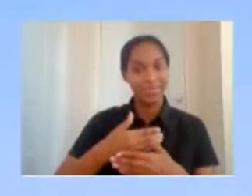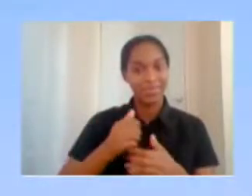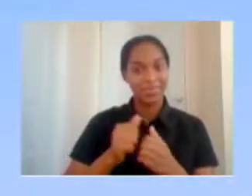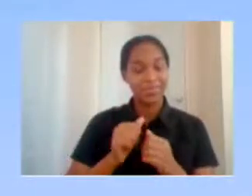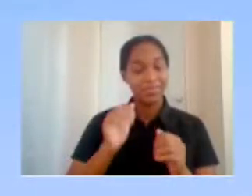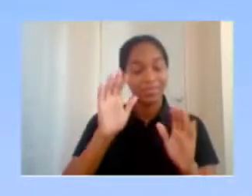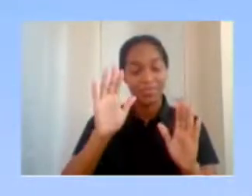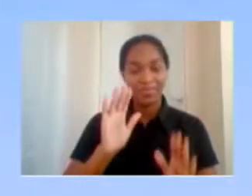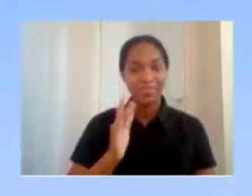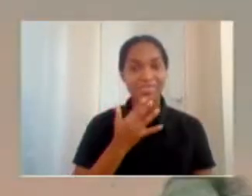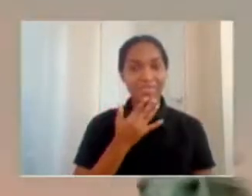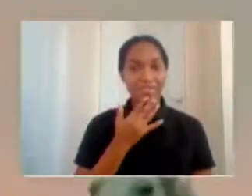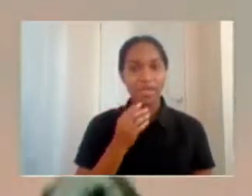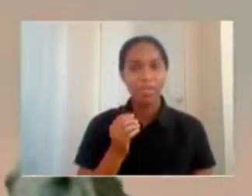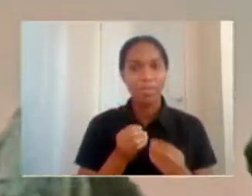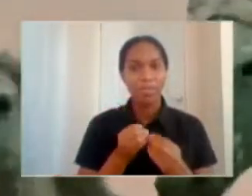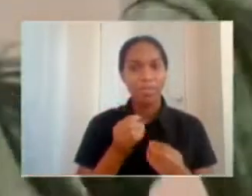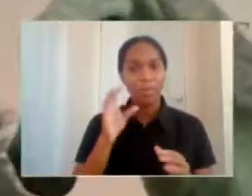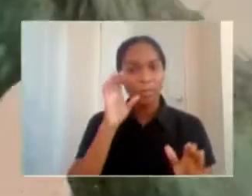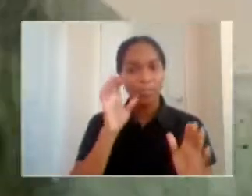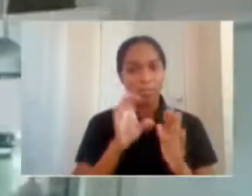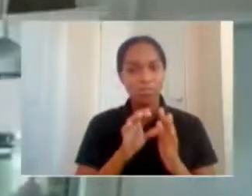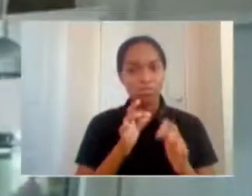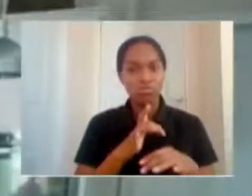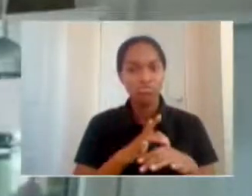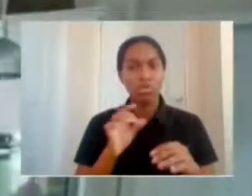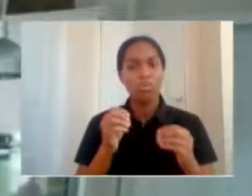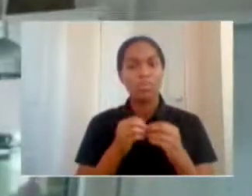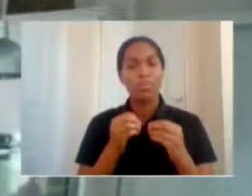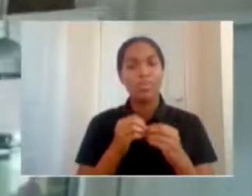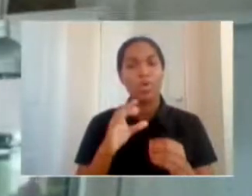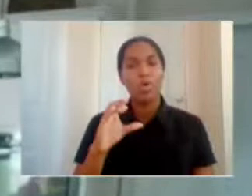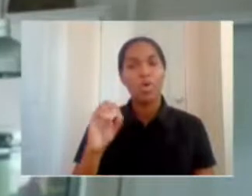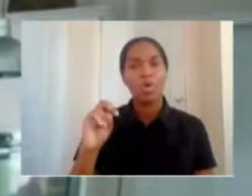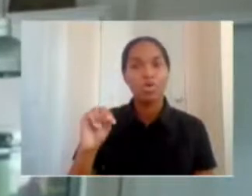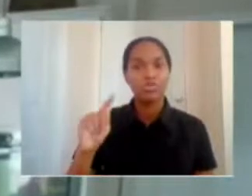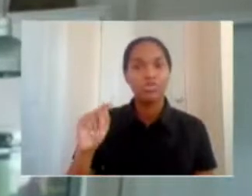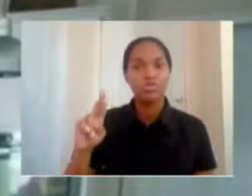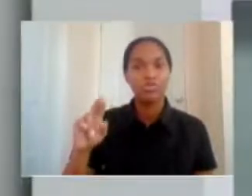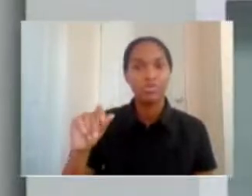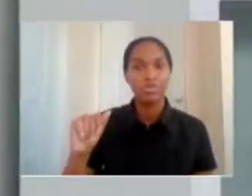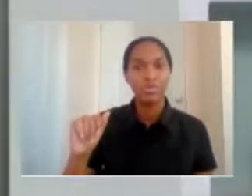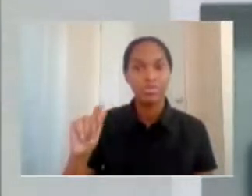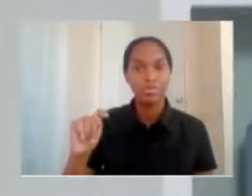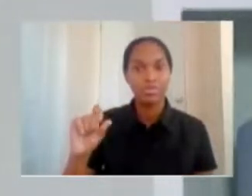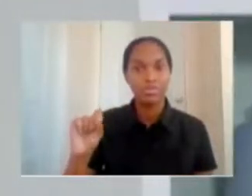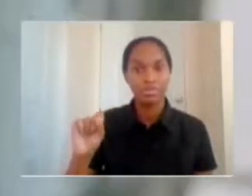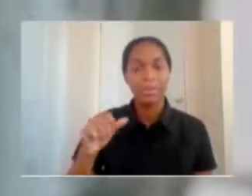and a sharper picture with a wider range of contrast. This makes it feel as if you're really there.